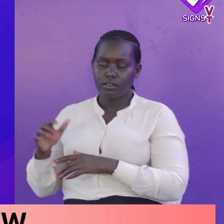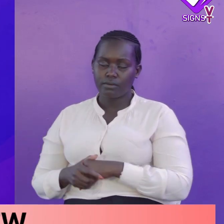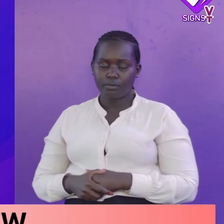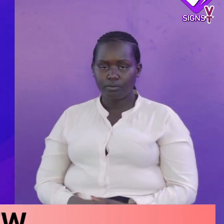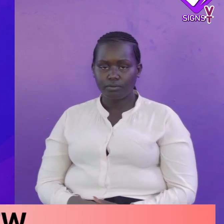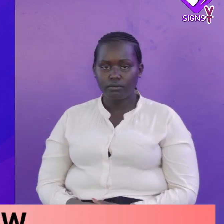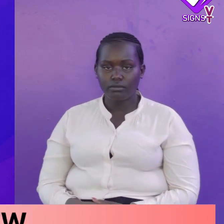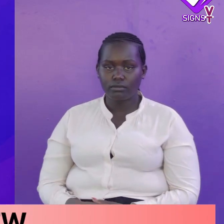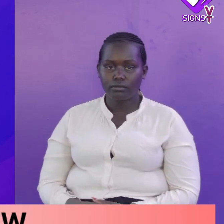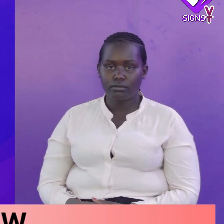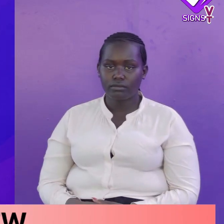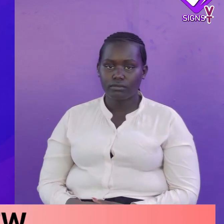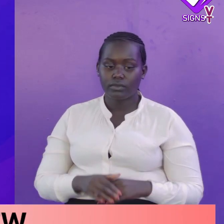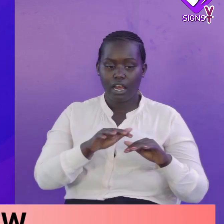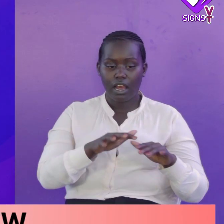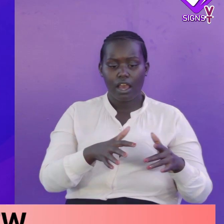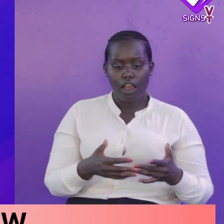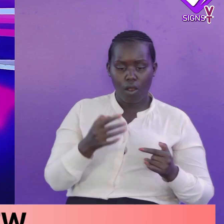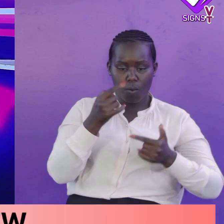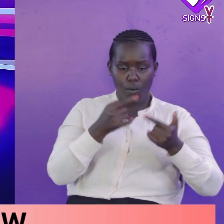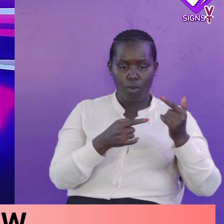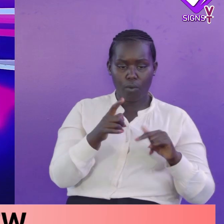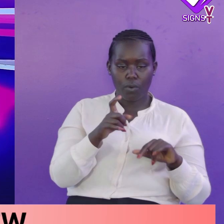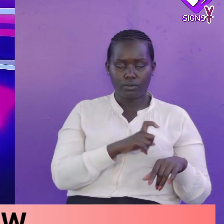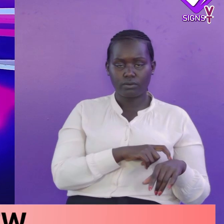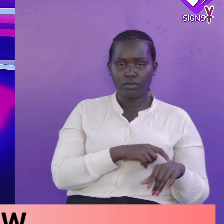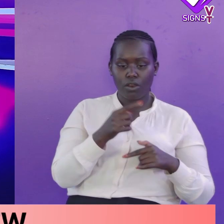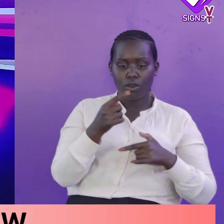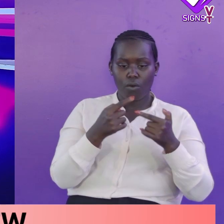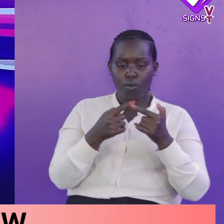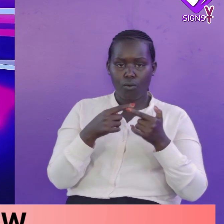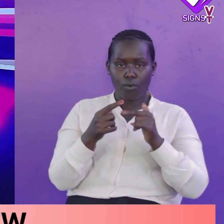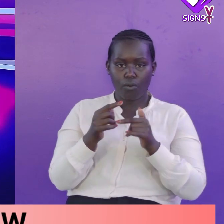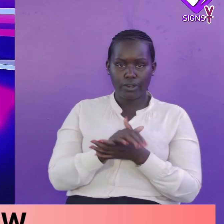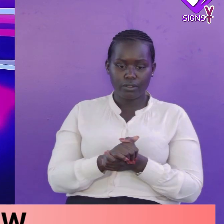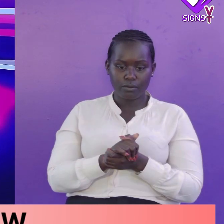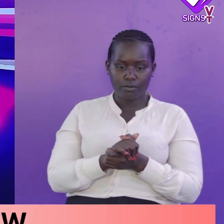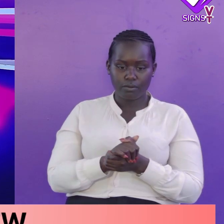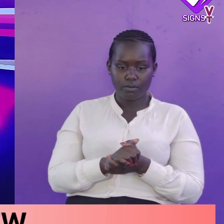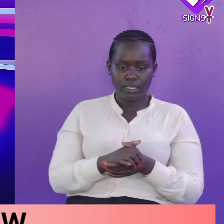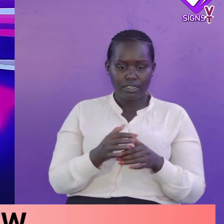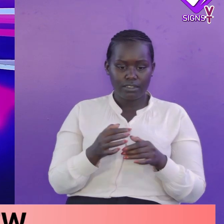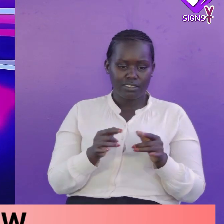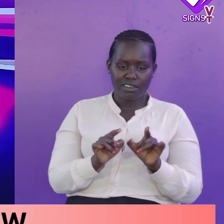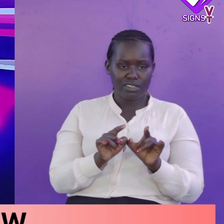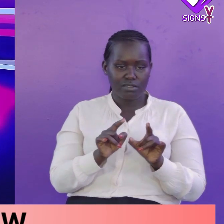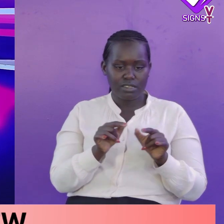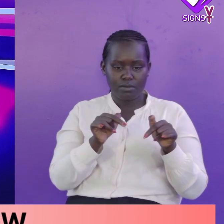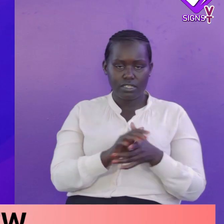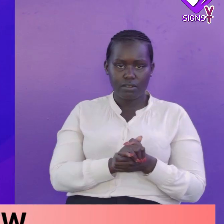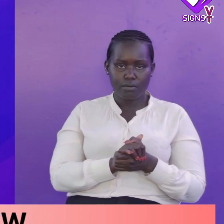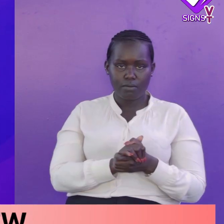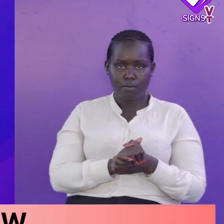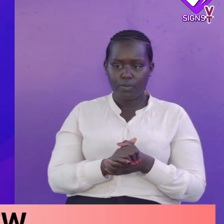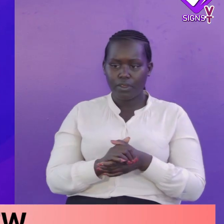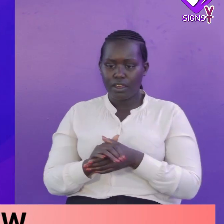kubwa mmepatana nayo? This is how we won the season. We won the league last season. Okay. Hivi tukimchezo mchezo. So you mnaenda